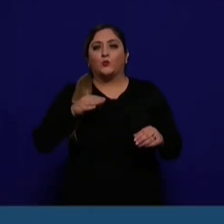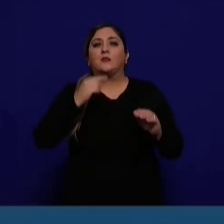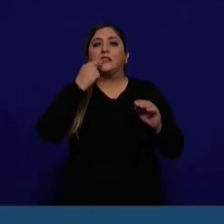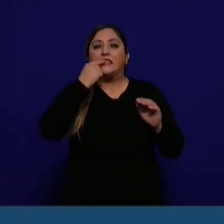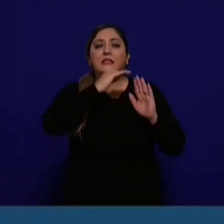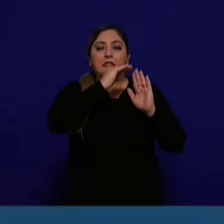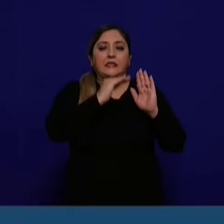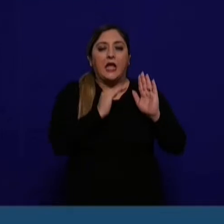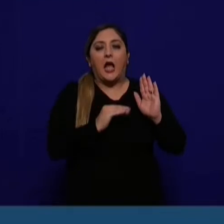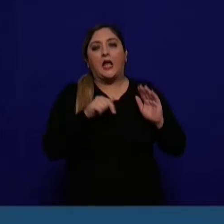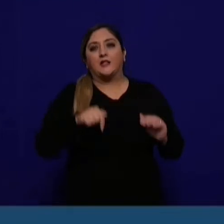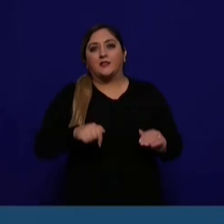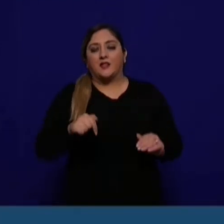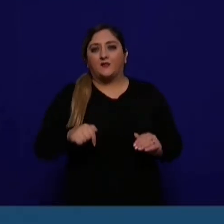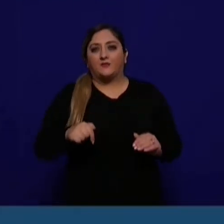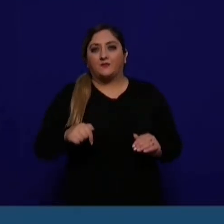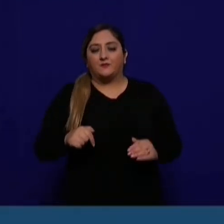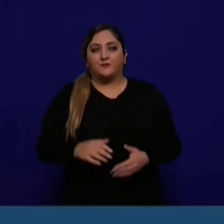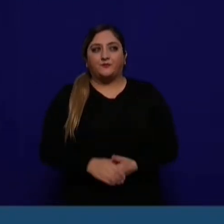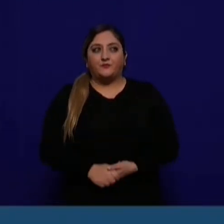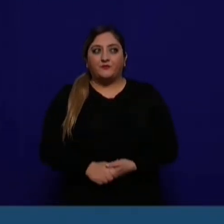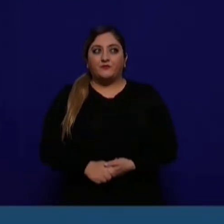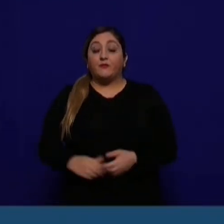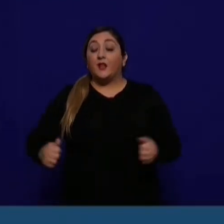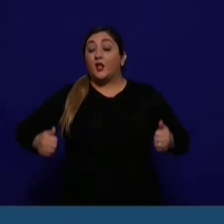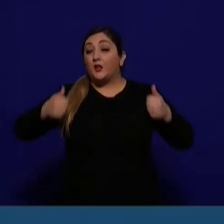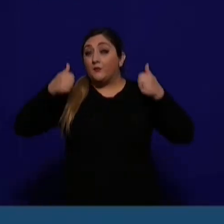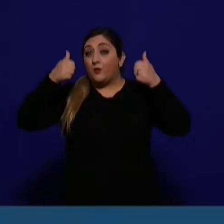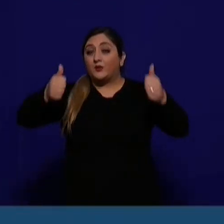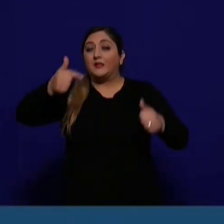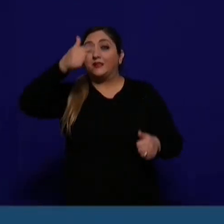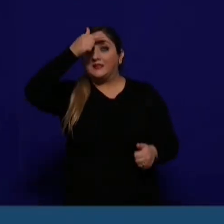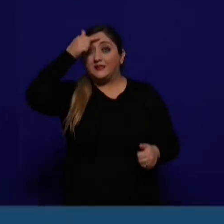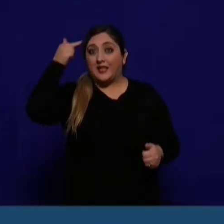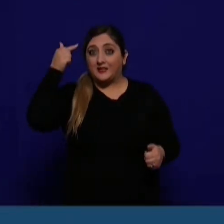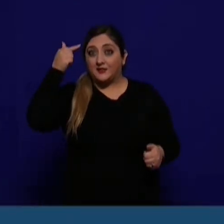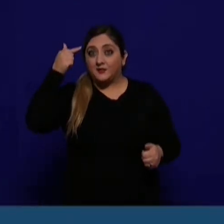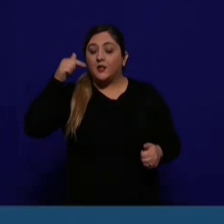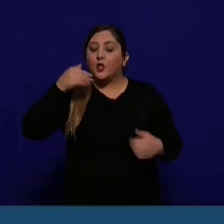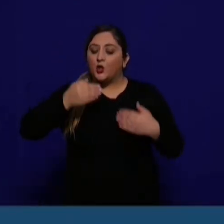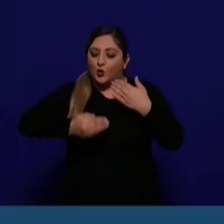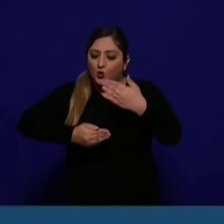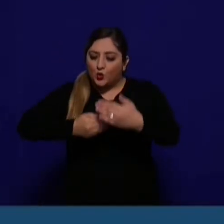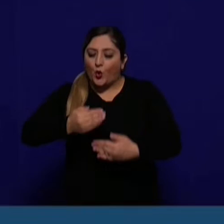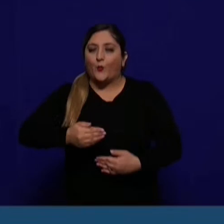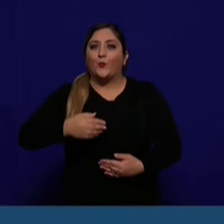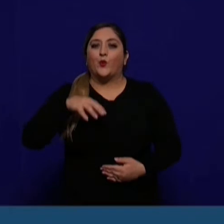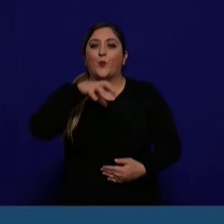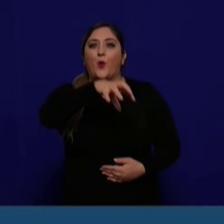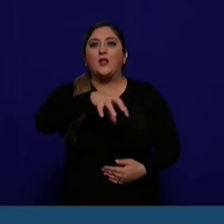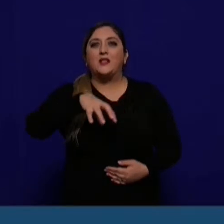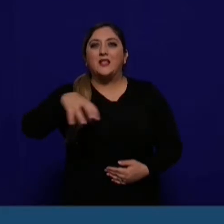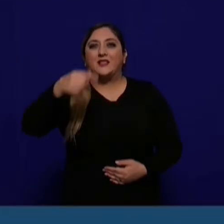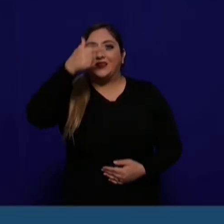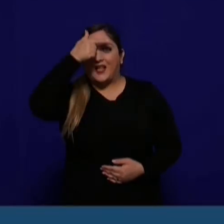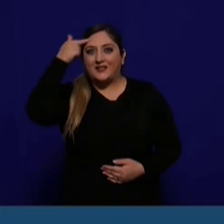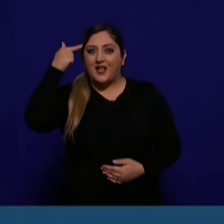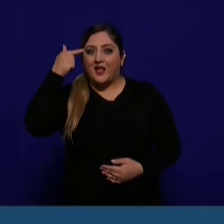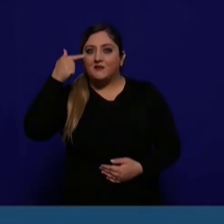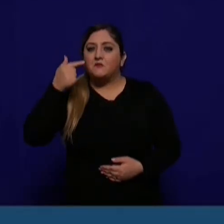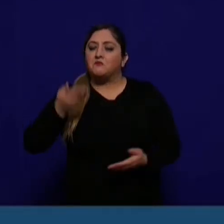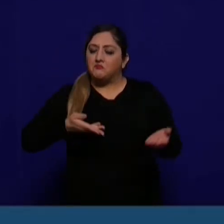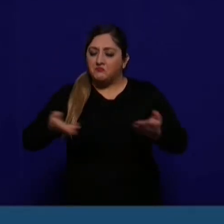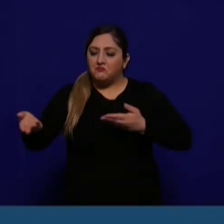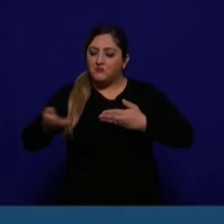jonqos. L-ittestjar importanti li jkun qiegħed hemmhekk u li jibqa'. Infatti l-hubs kollha għadhom available, inkluż dak li